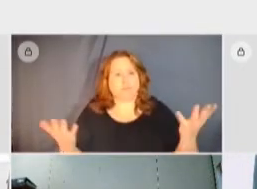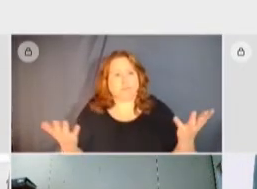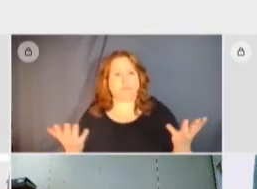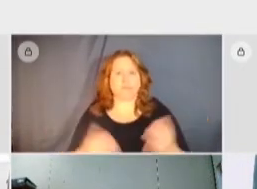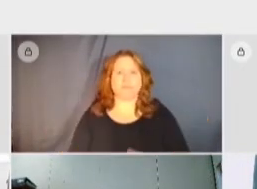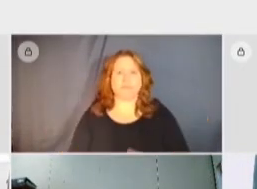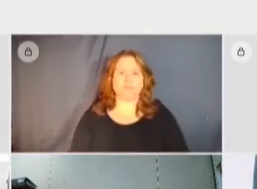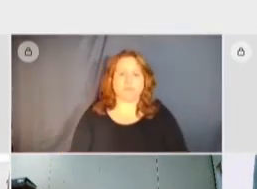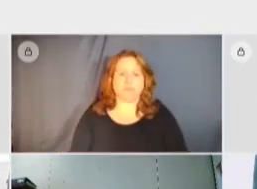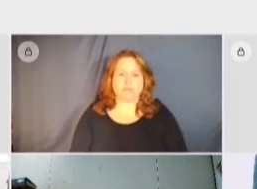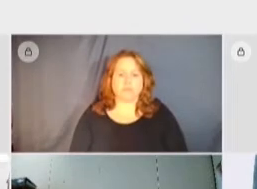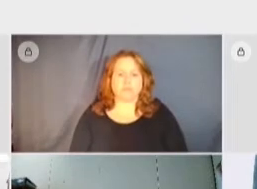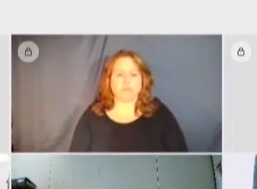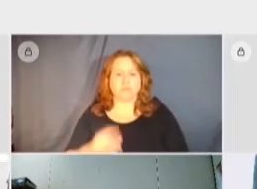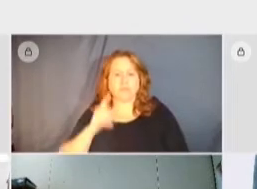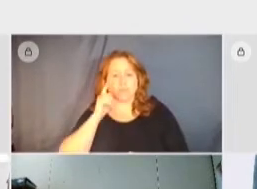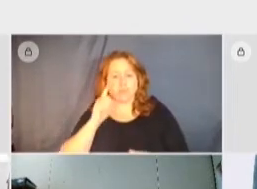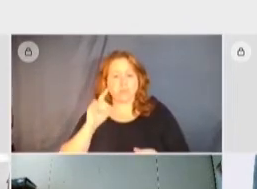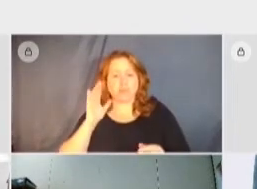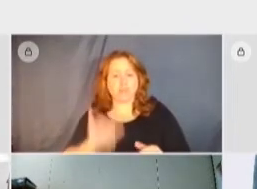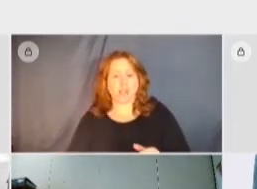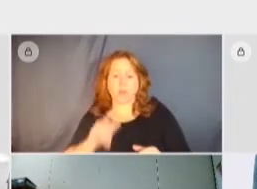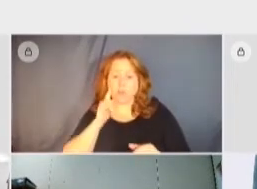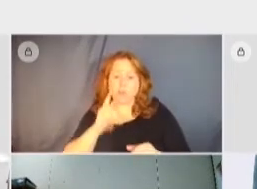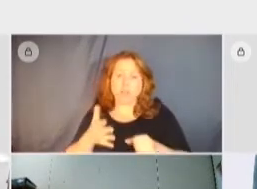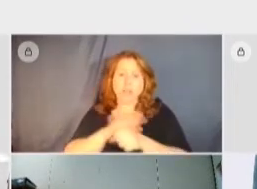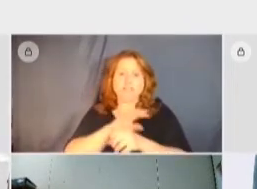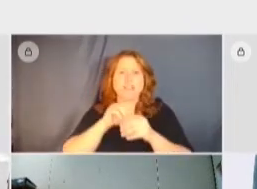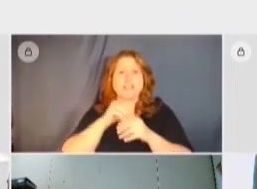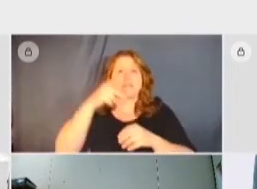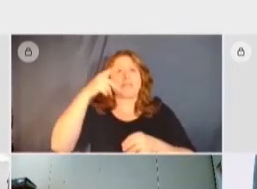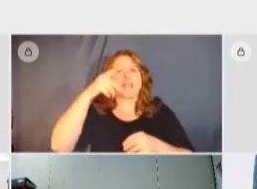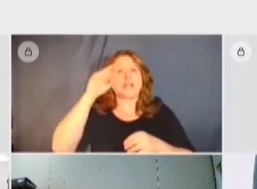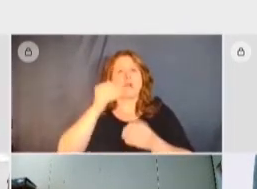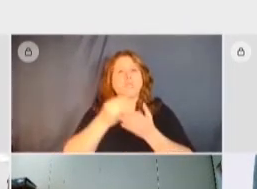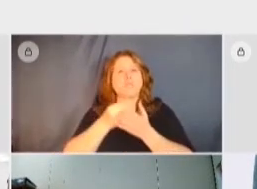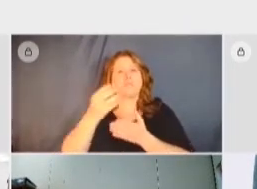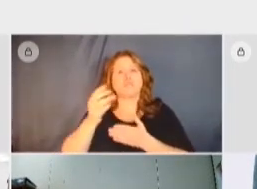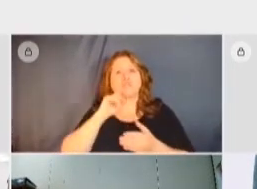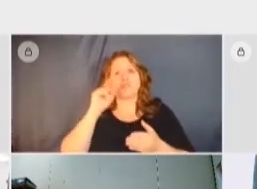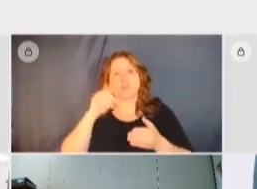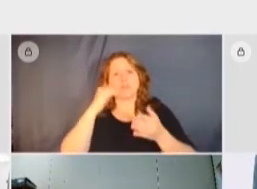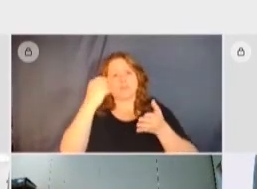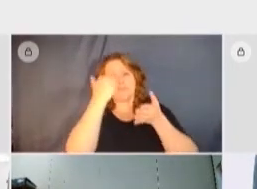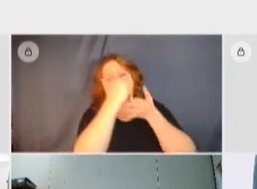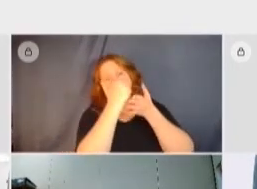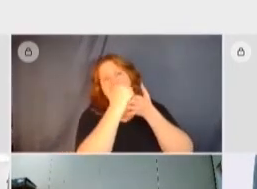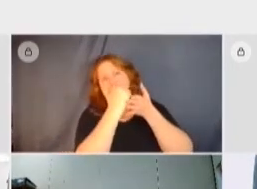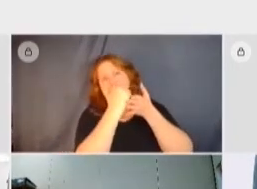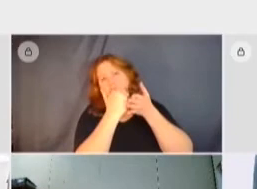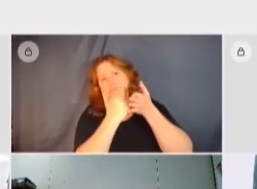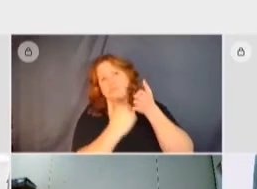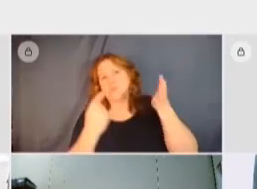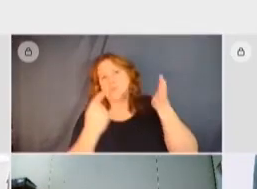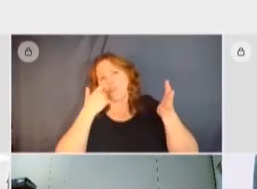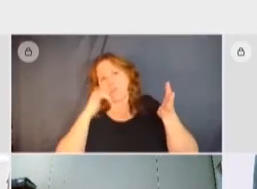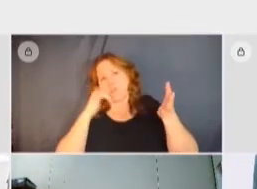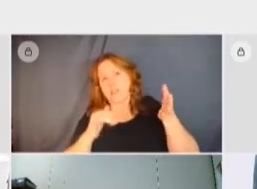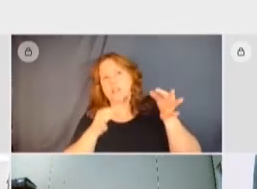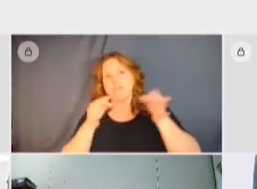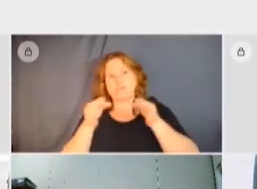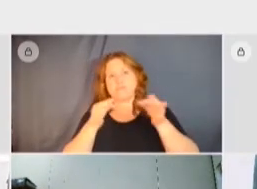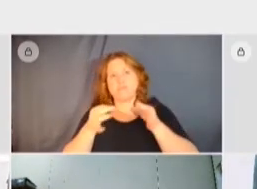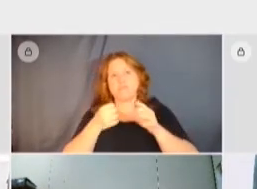in the PIO section, but we will have to do additional grant programs to be able to share the $2 million aid